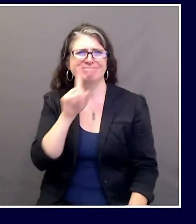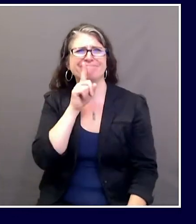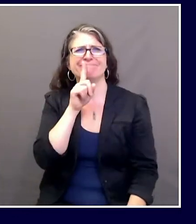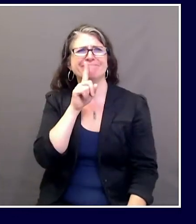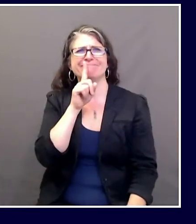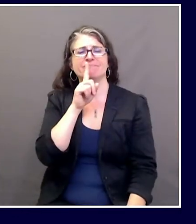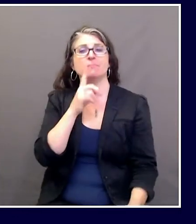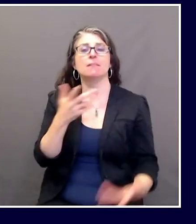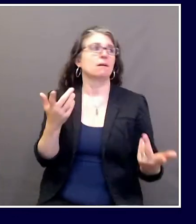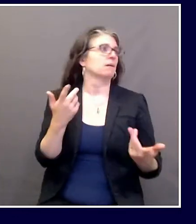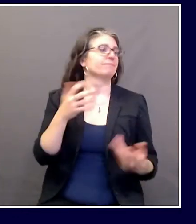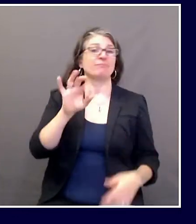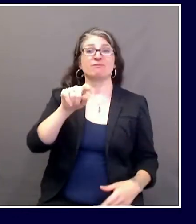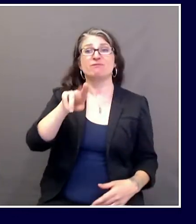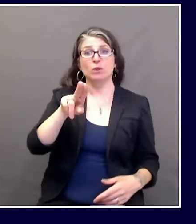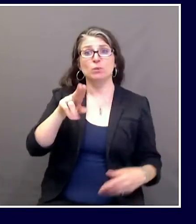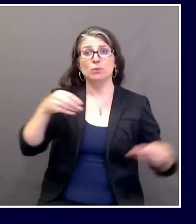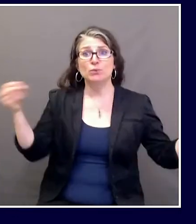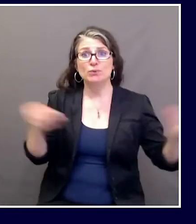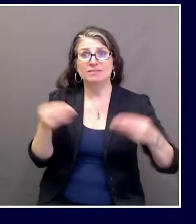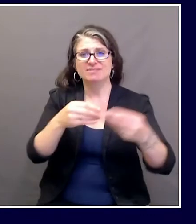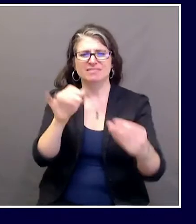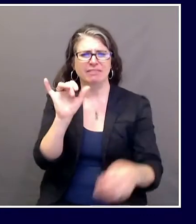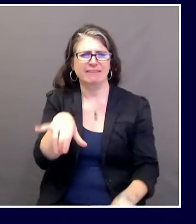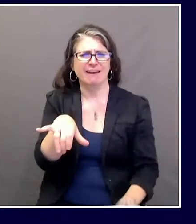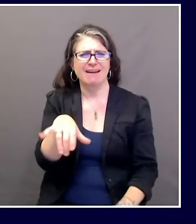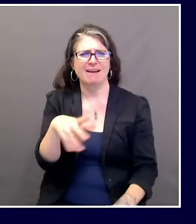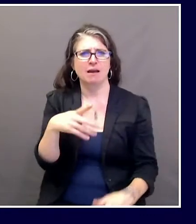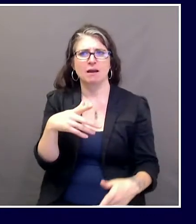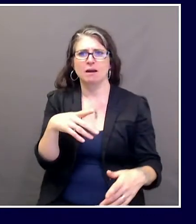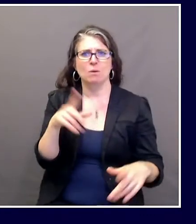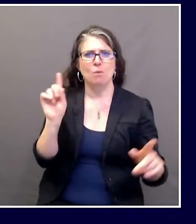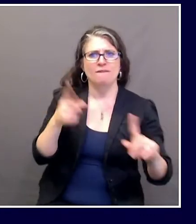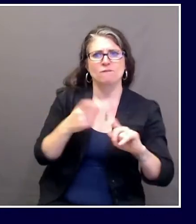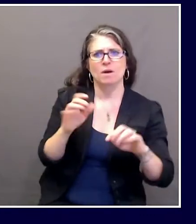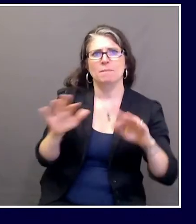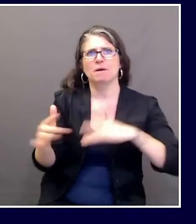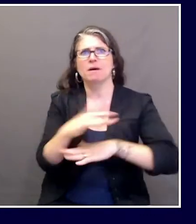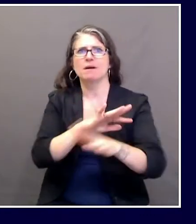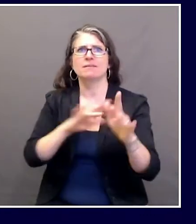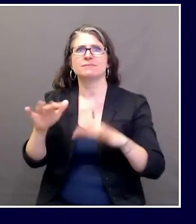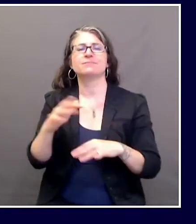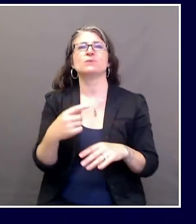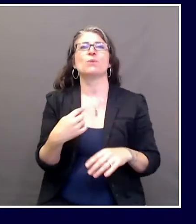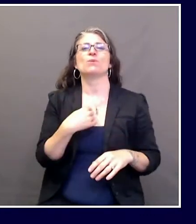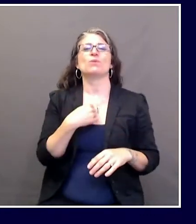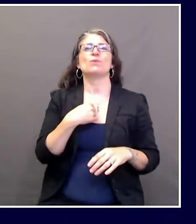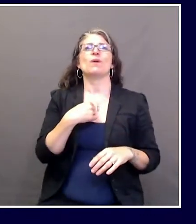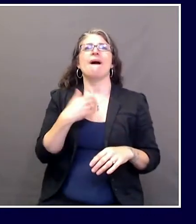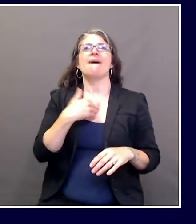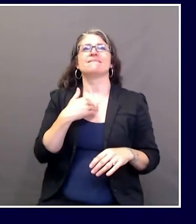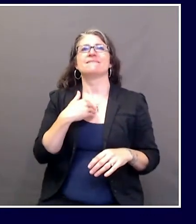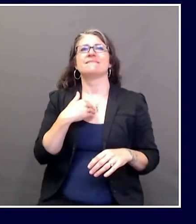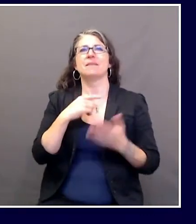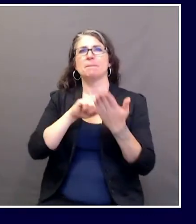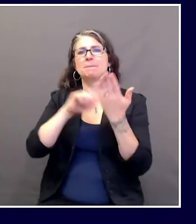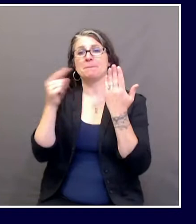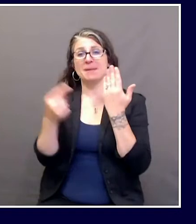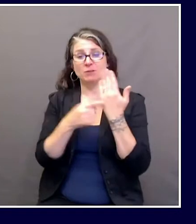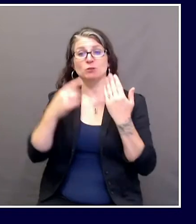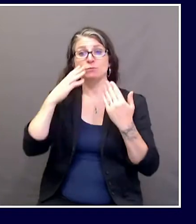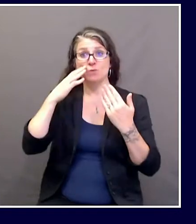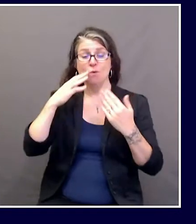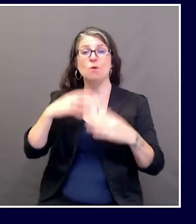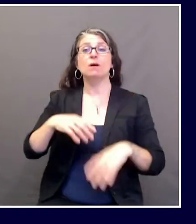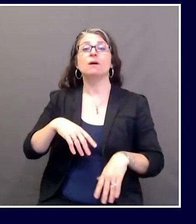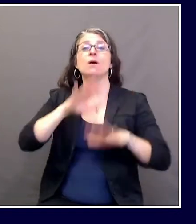iceberg that's above water. The question is, how much of the iceberg is underneath the water, hidden from view? And there are different assumptions